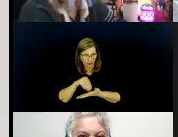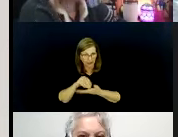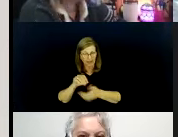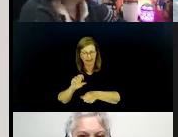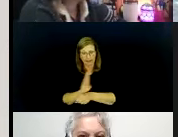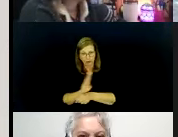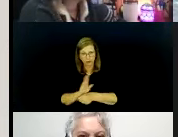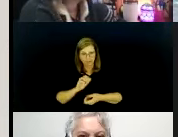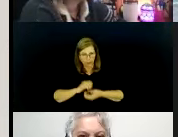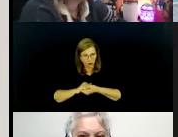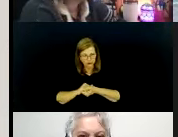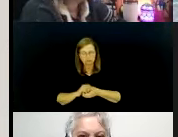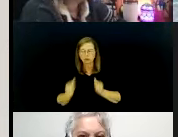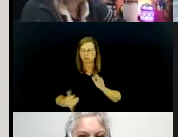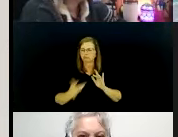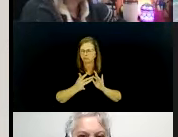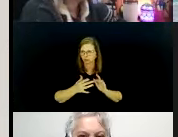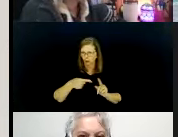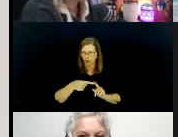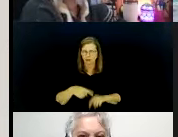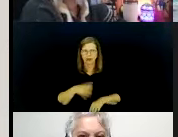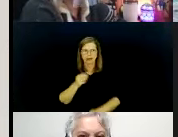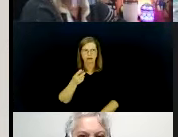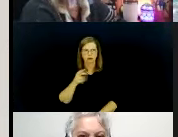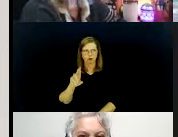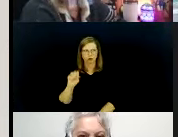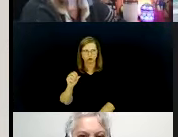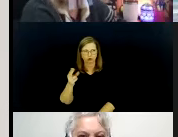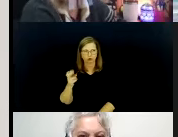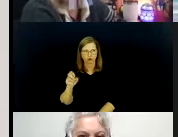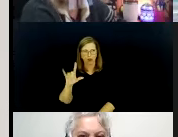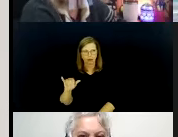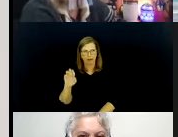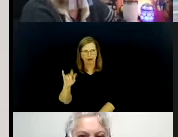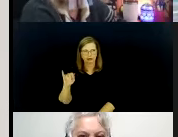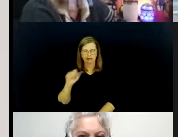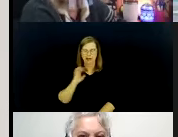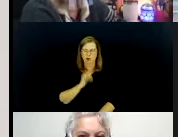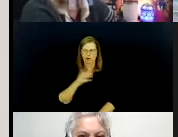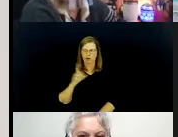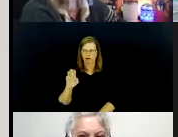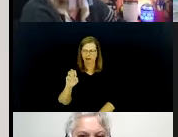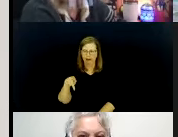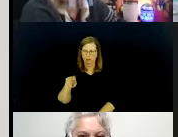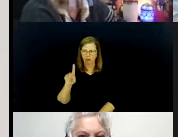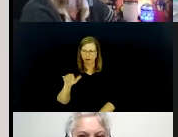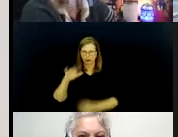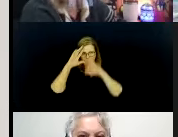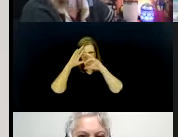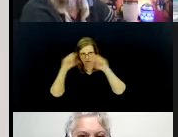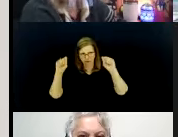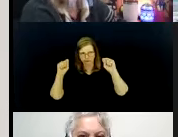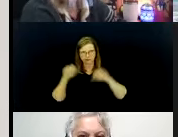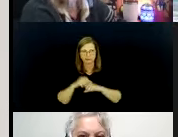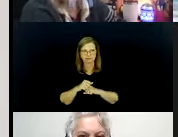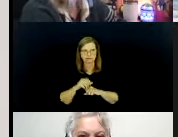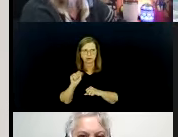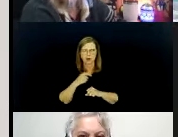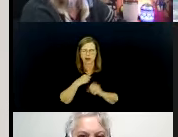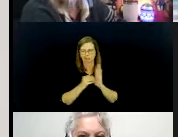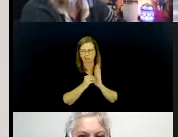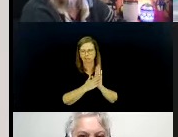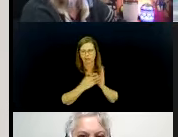can reach out to her. And then Dr. Shelley Ellis is our Deputy Superintendent. That's over ICAP. So I put those on there for